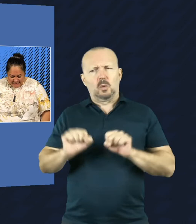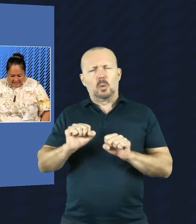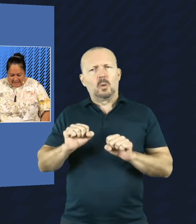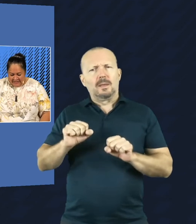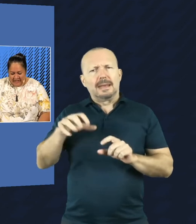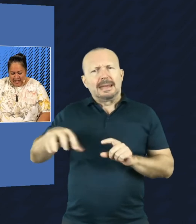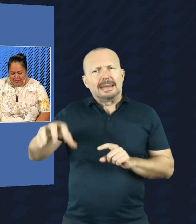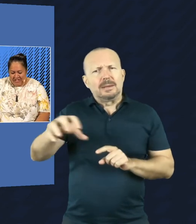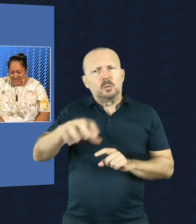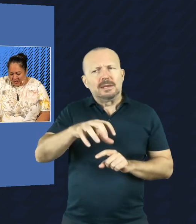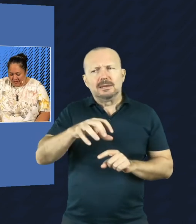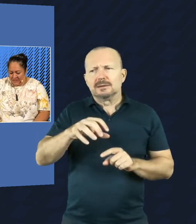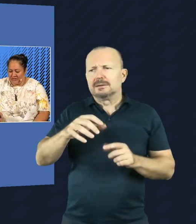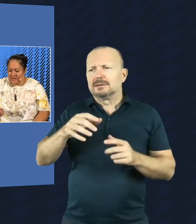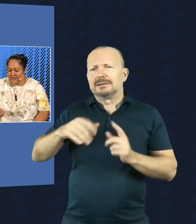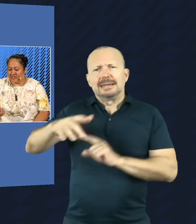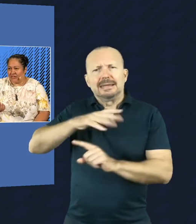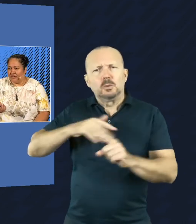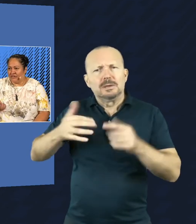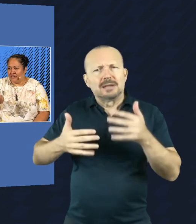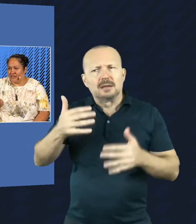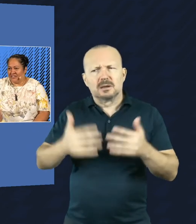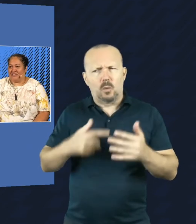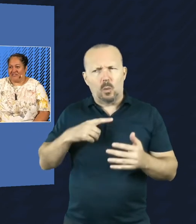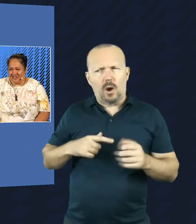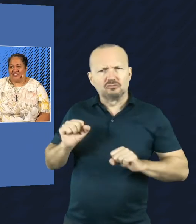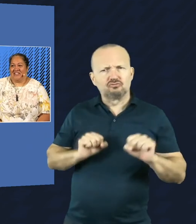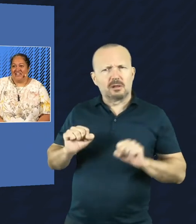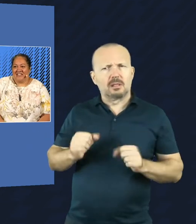there? And so I'll just go.